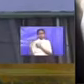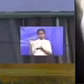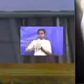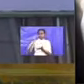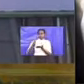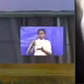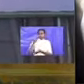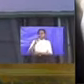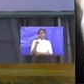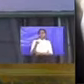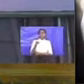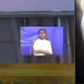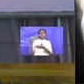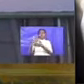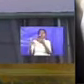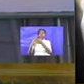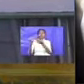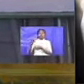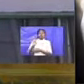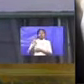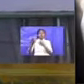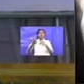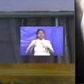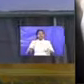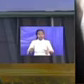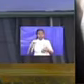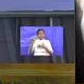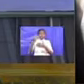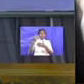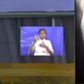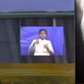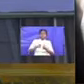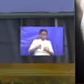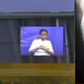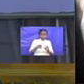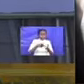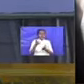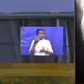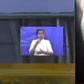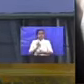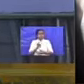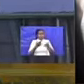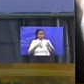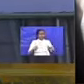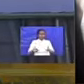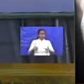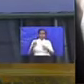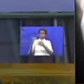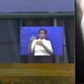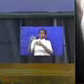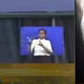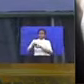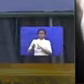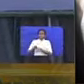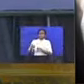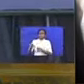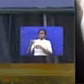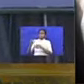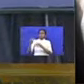You finance the building of the land. You finance the purchase of the land. You finance the building that those cows are being taken care